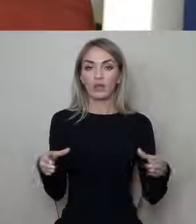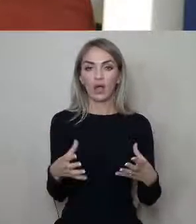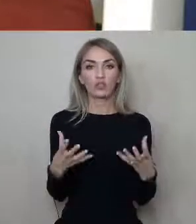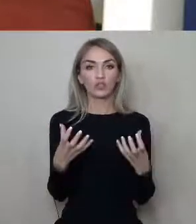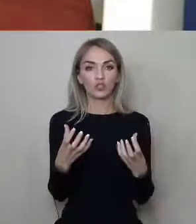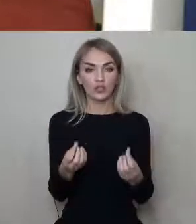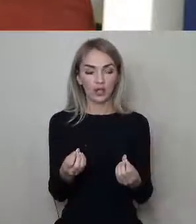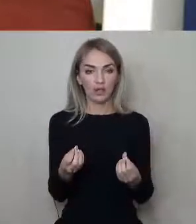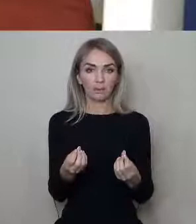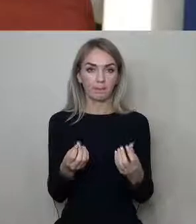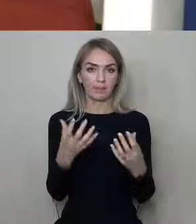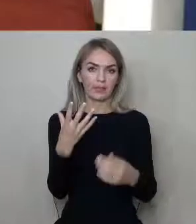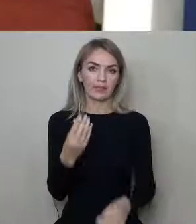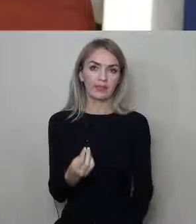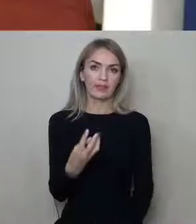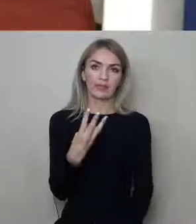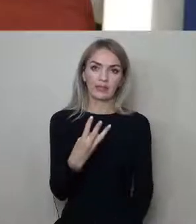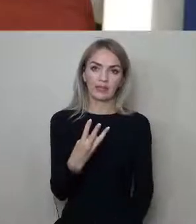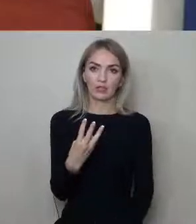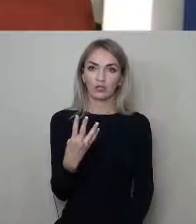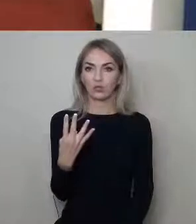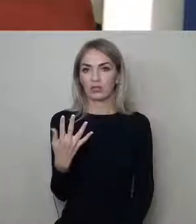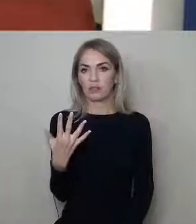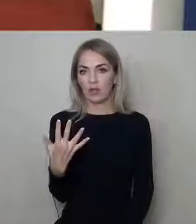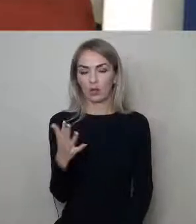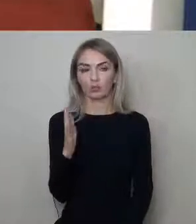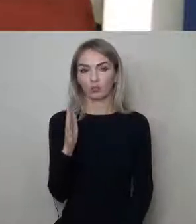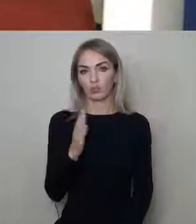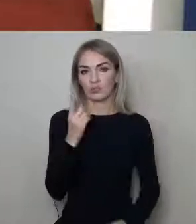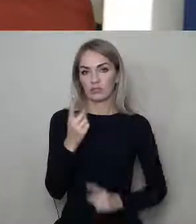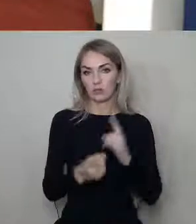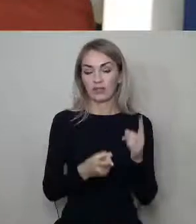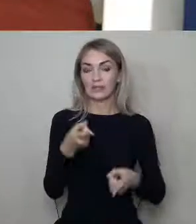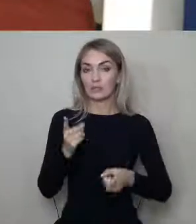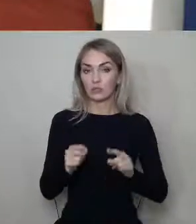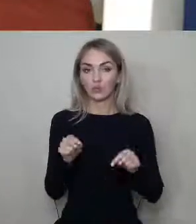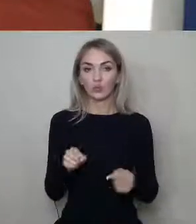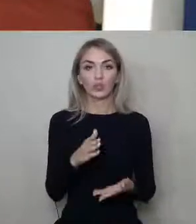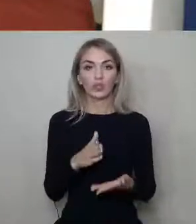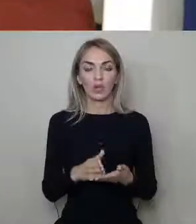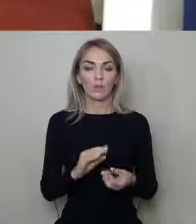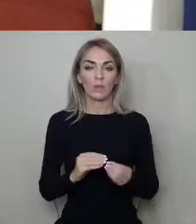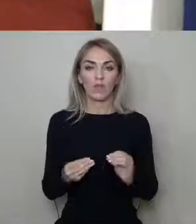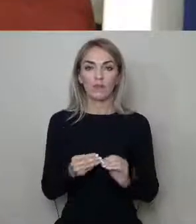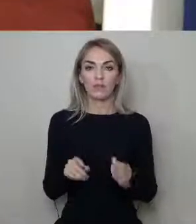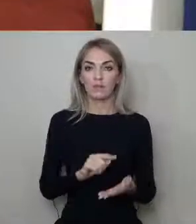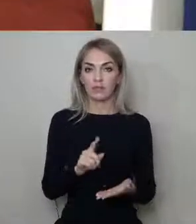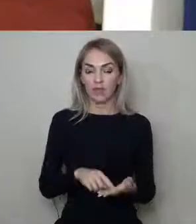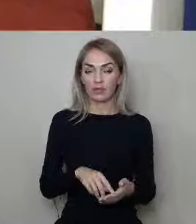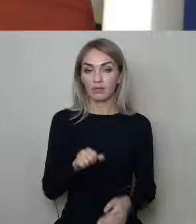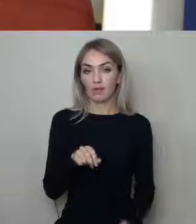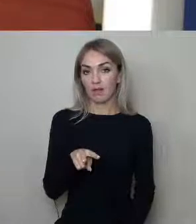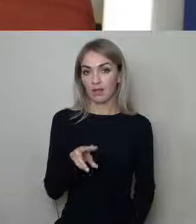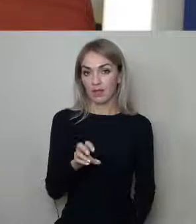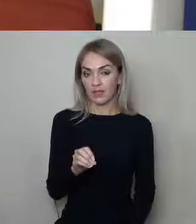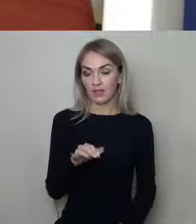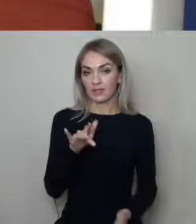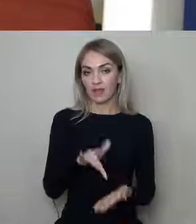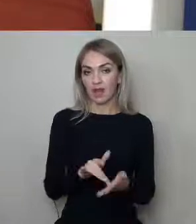TECs. After PECs are formed, for 5 or 4 days, the members